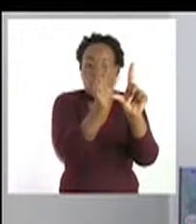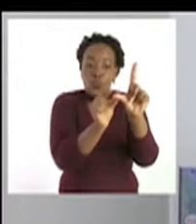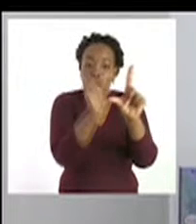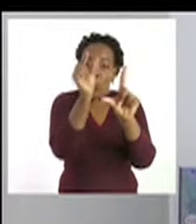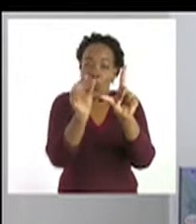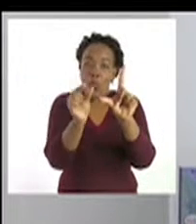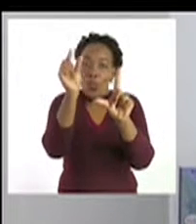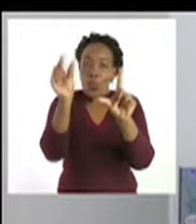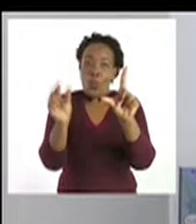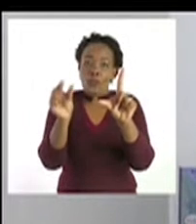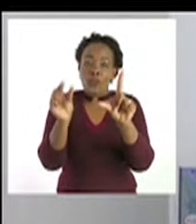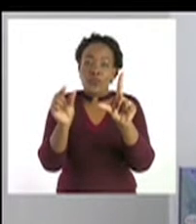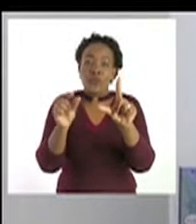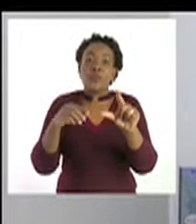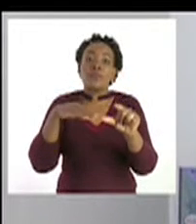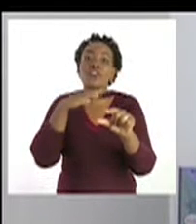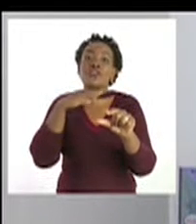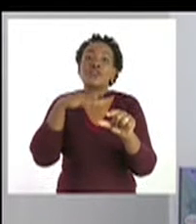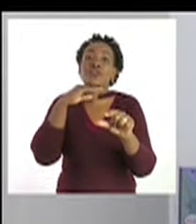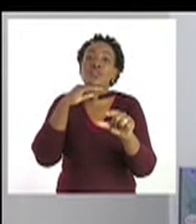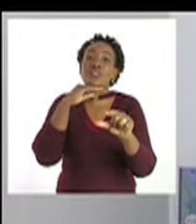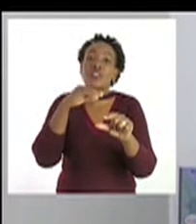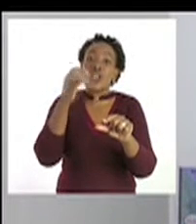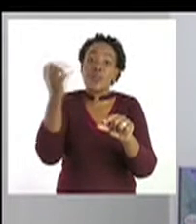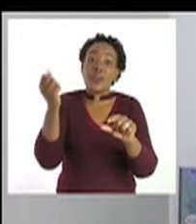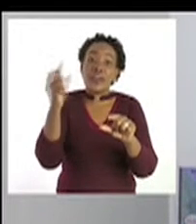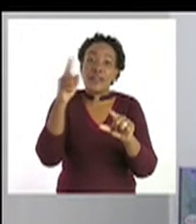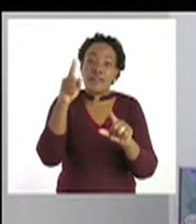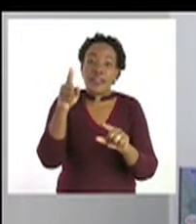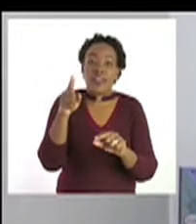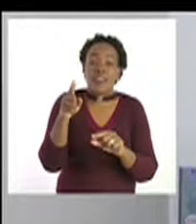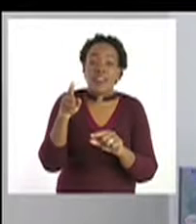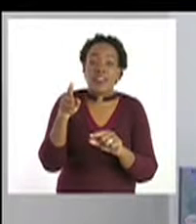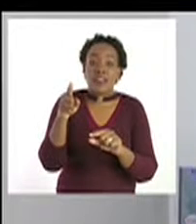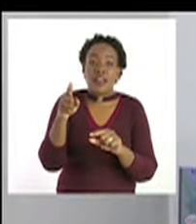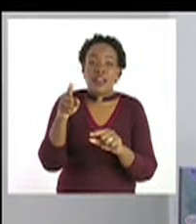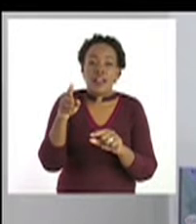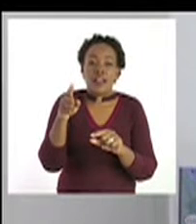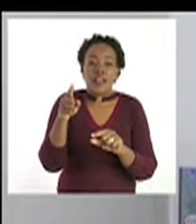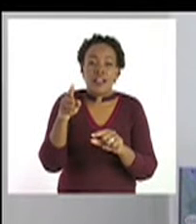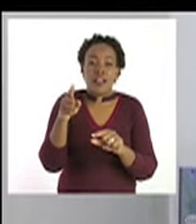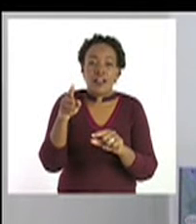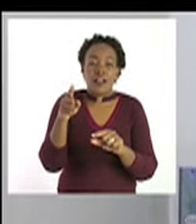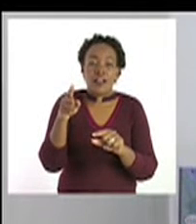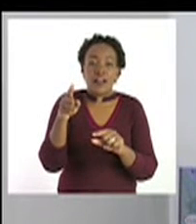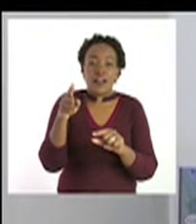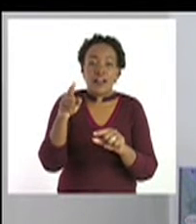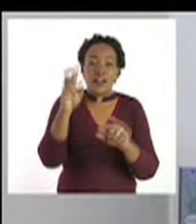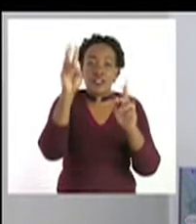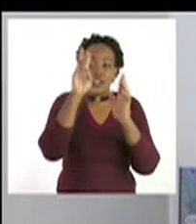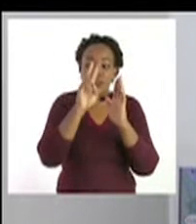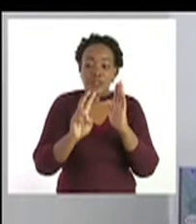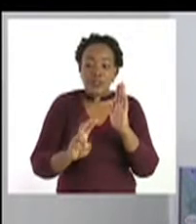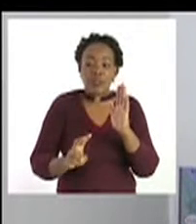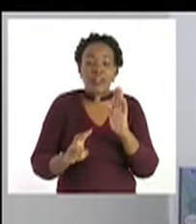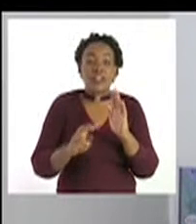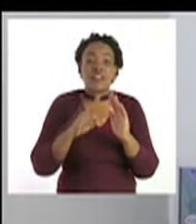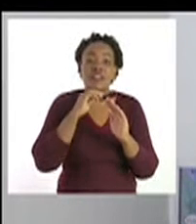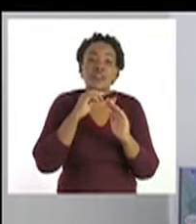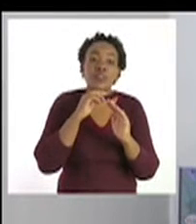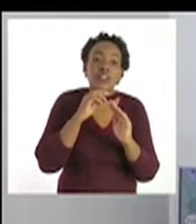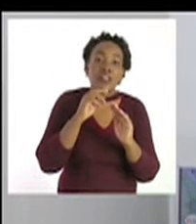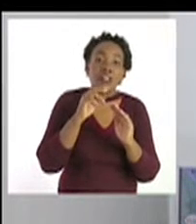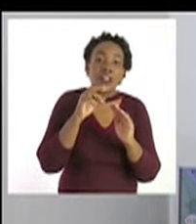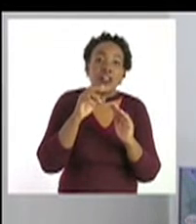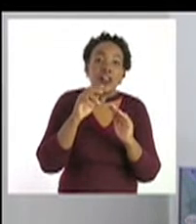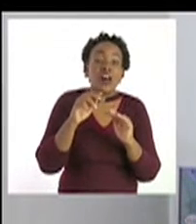from the story which is given here. Let's read the story, and whilst we are reading,